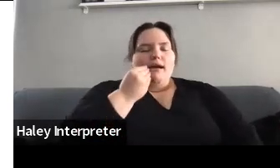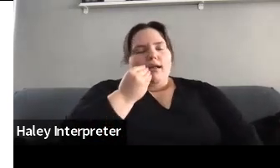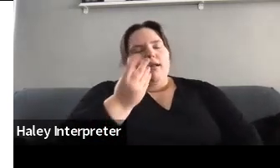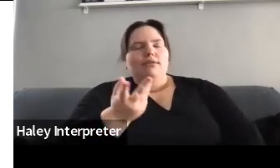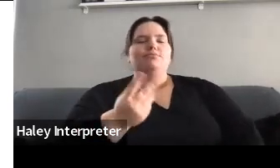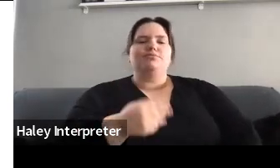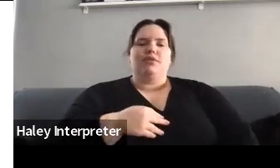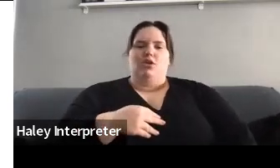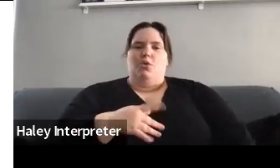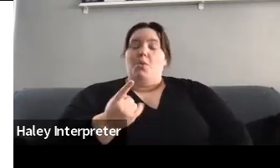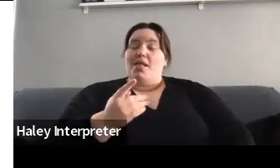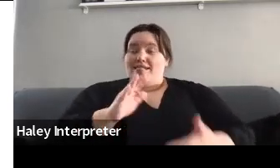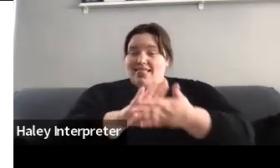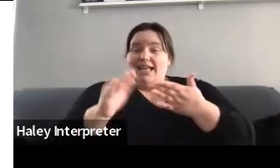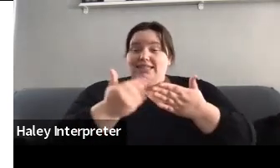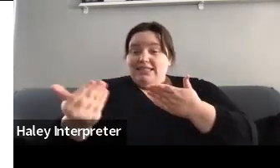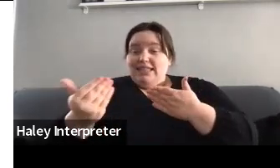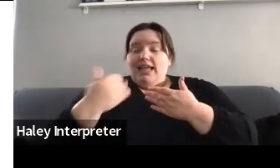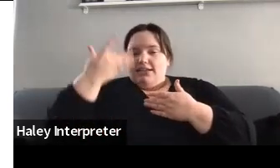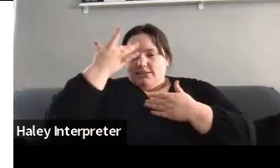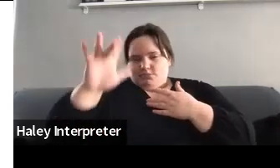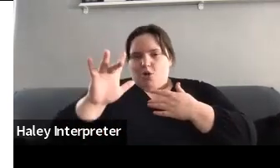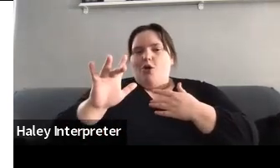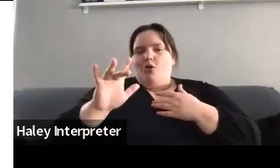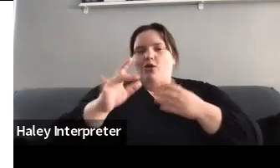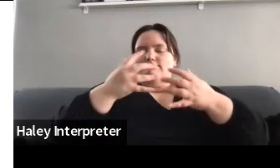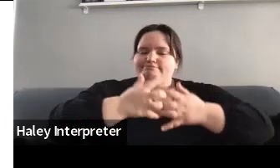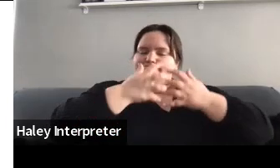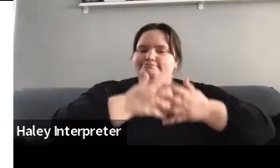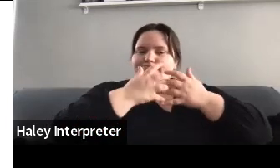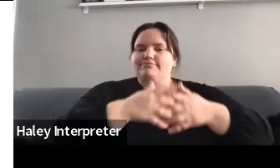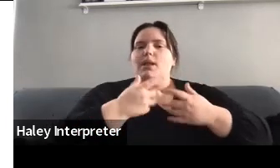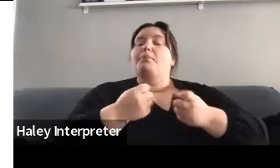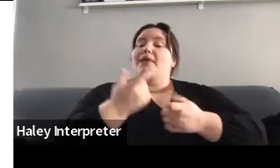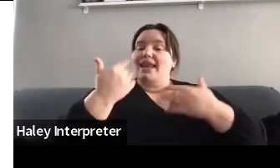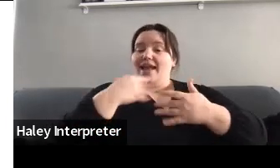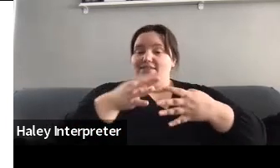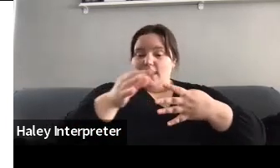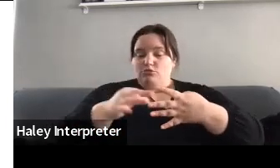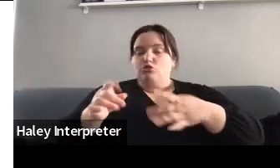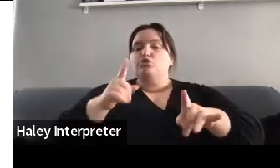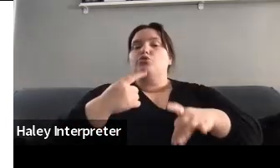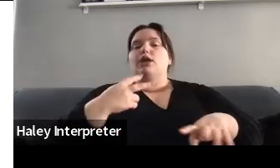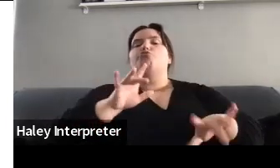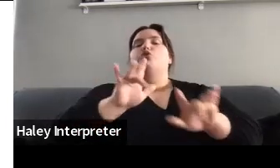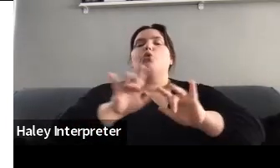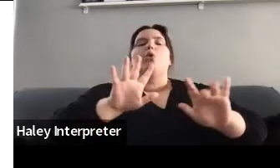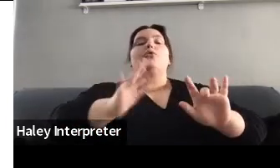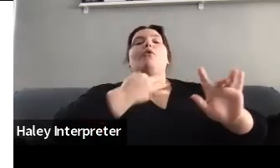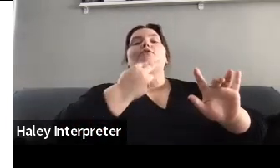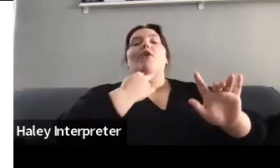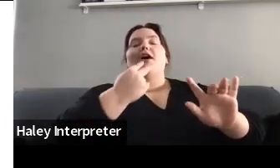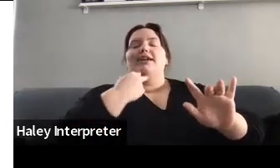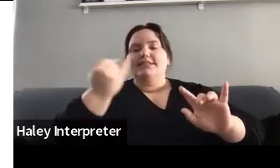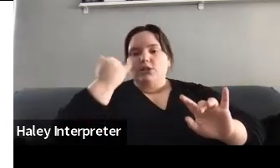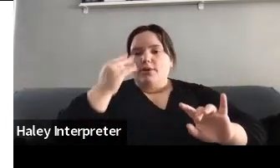about the smart feeders, I thought, is that they have an option. Many of them have an option where you can record your own voice. So if your dog is